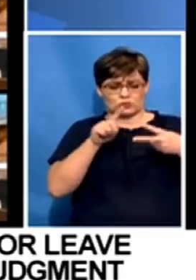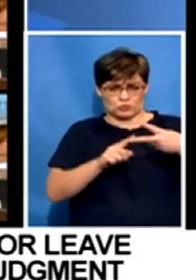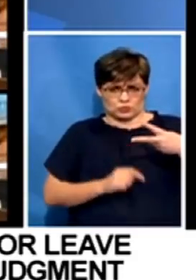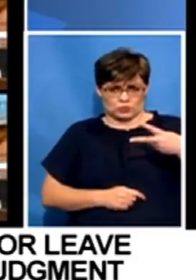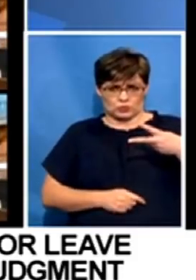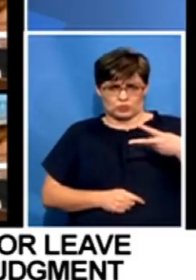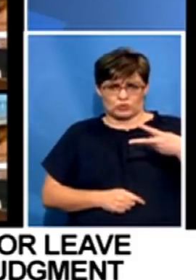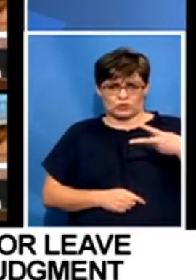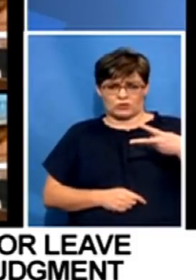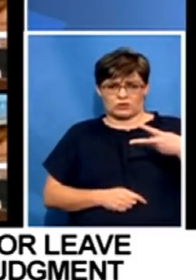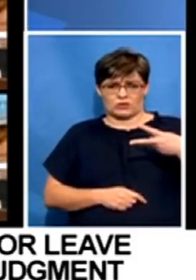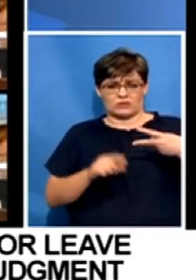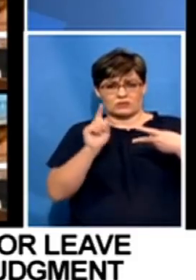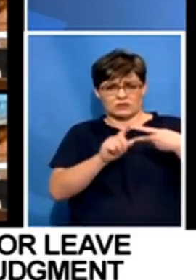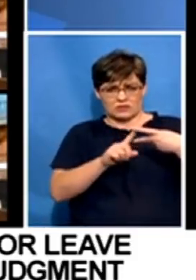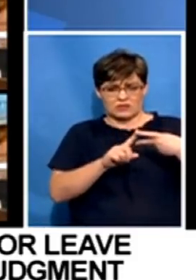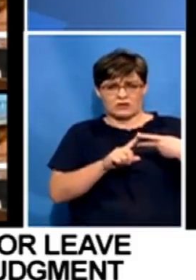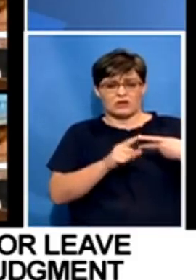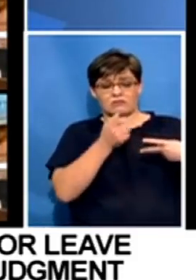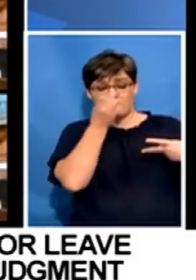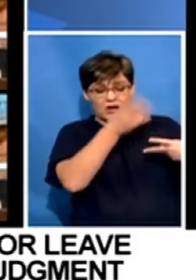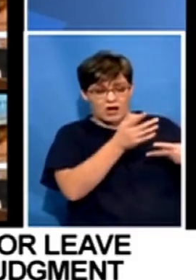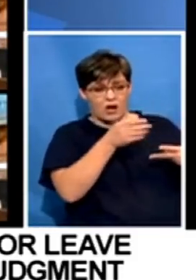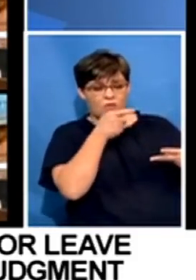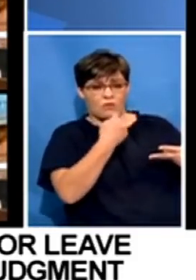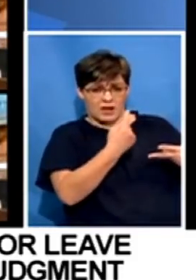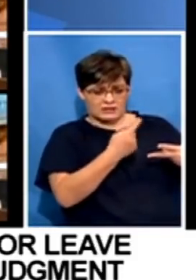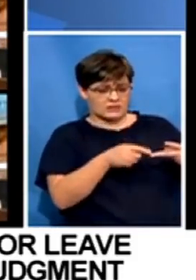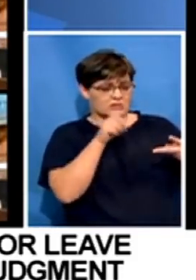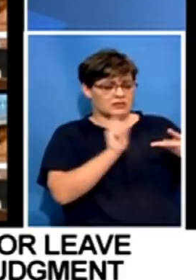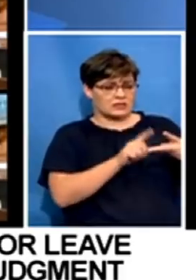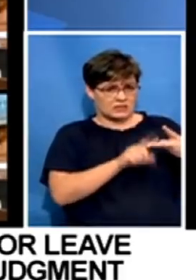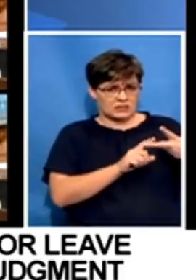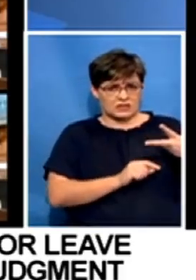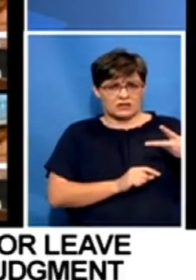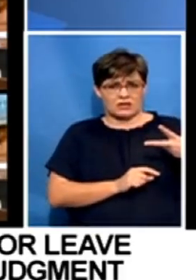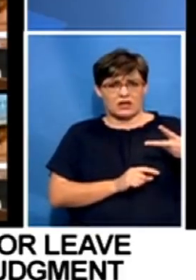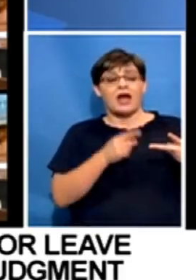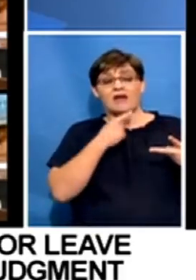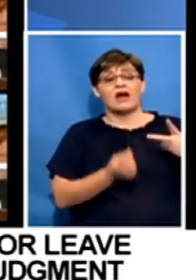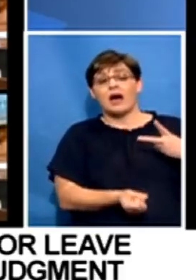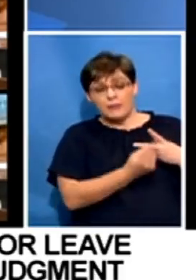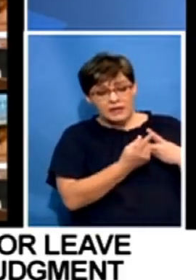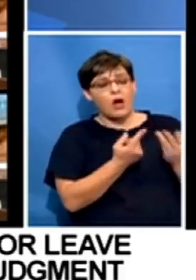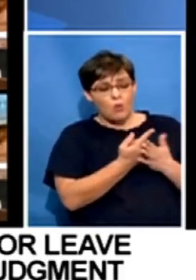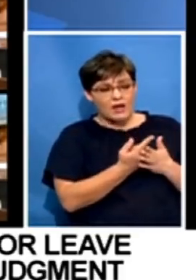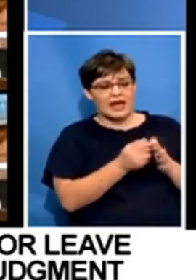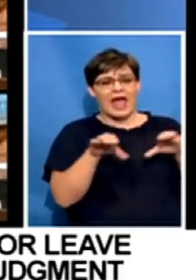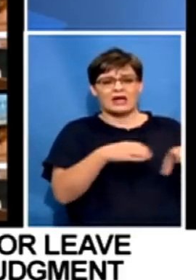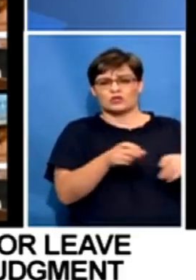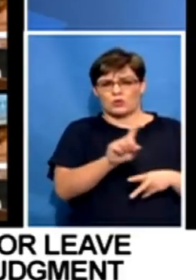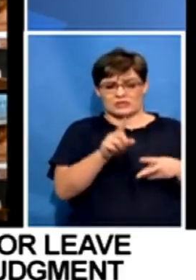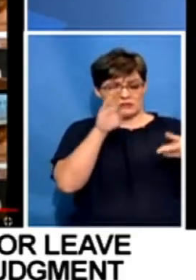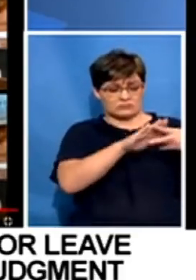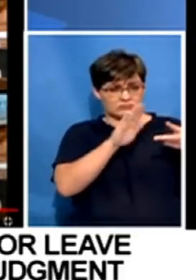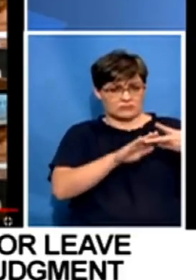second, if there is, what should the remedial action be? So it was that two-stage process. I'm sure the answer is